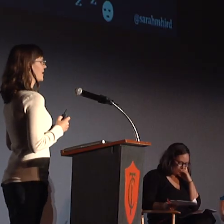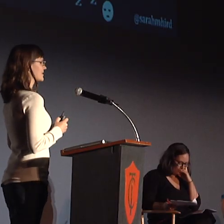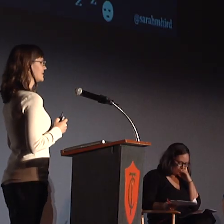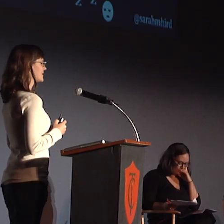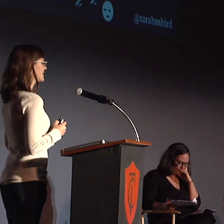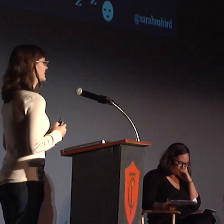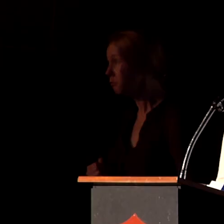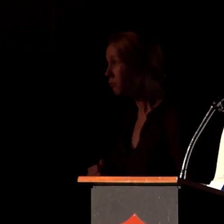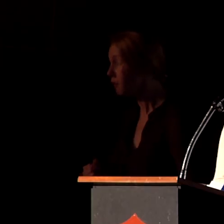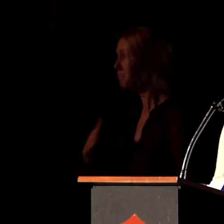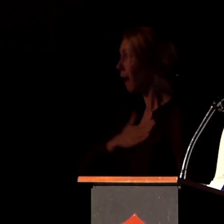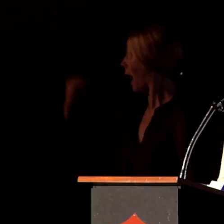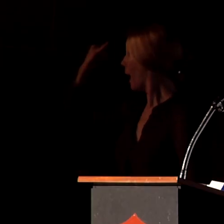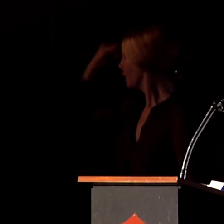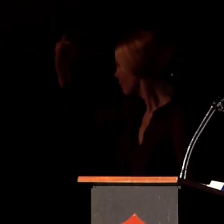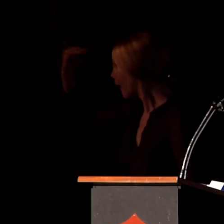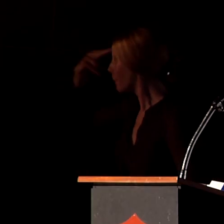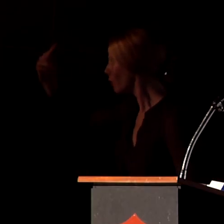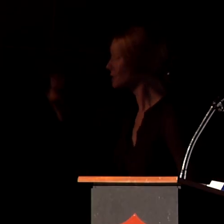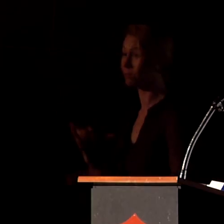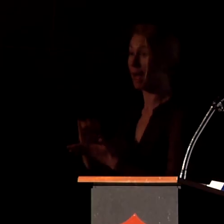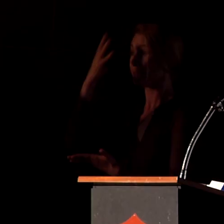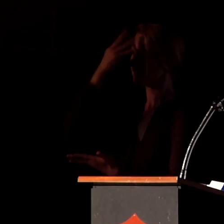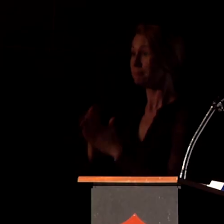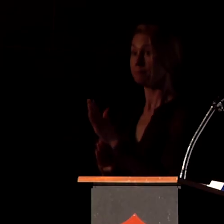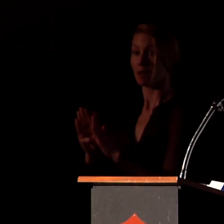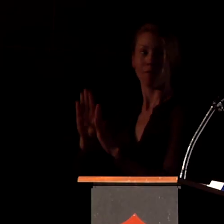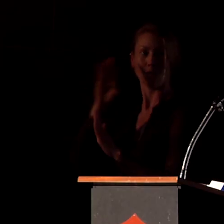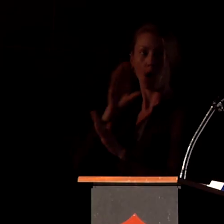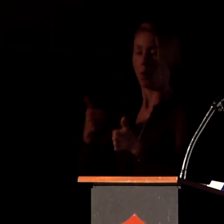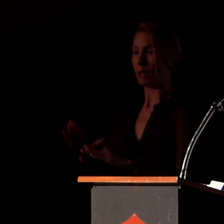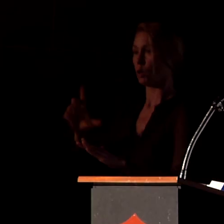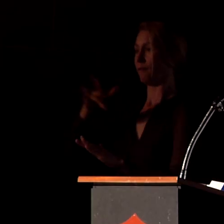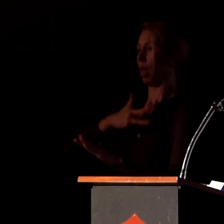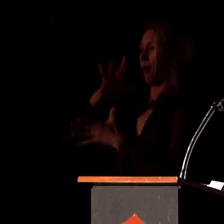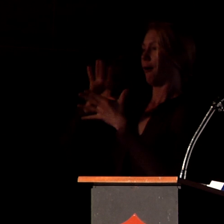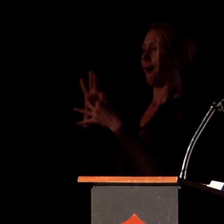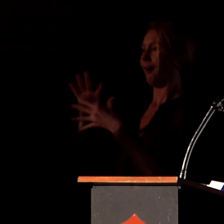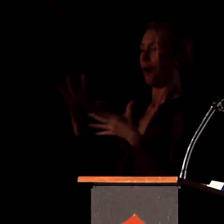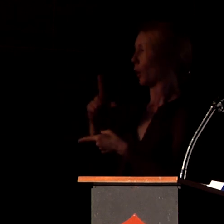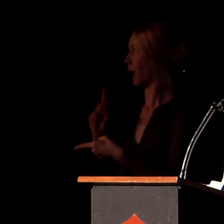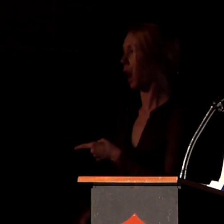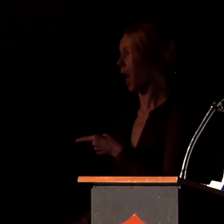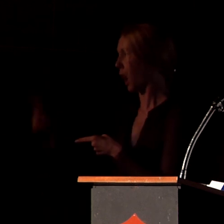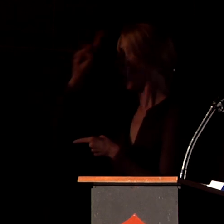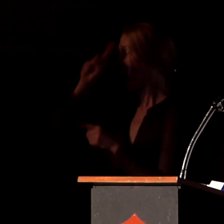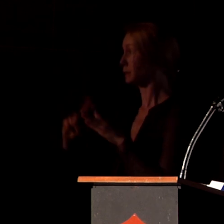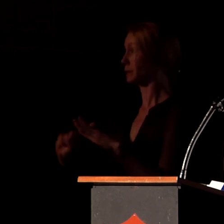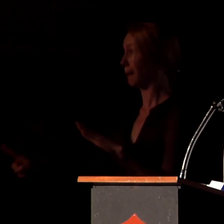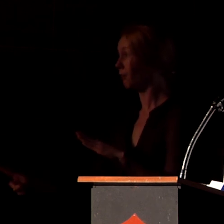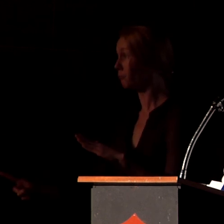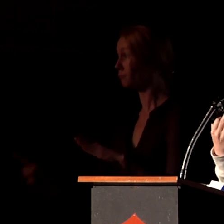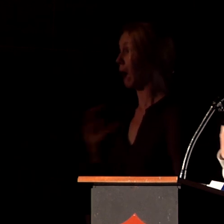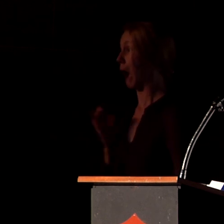So my hypothesis is that sleep evolved as a mechanism to remove us from these stressors that we cannot otherwise escape from, our